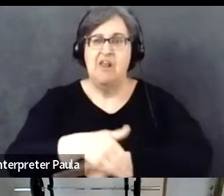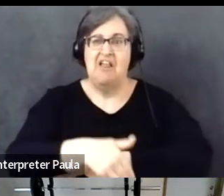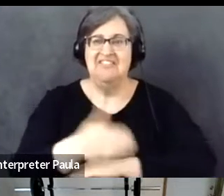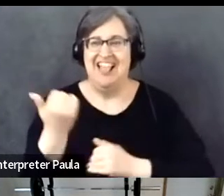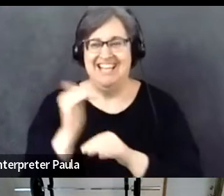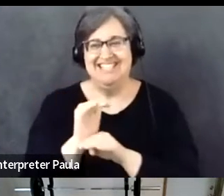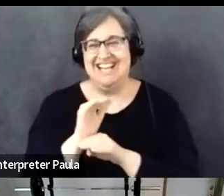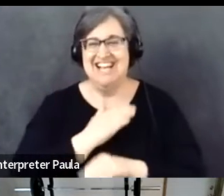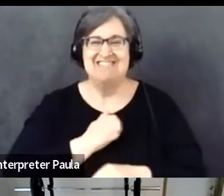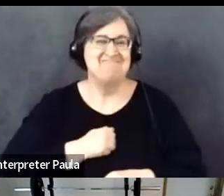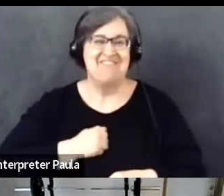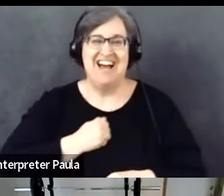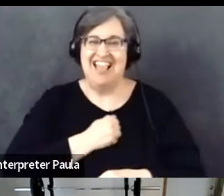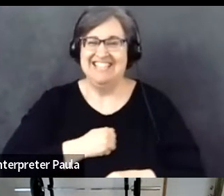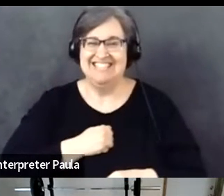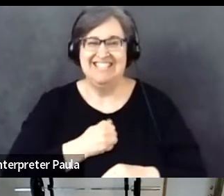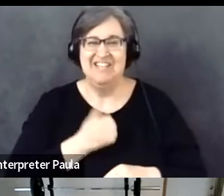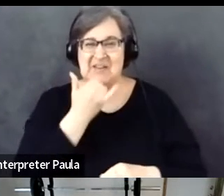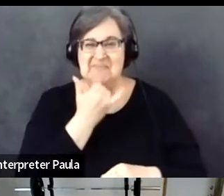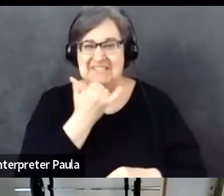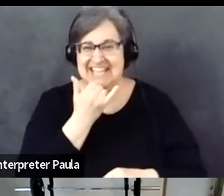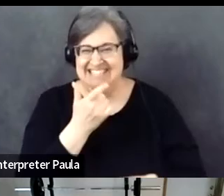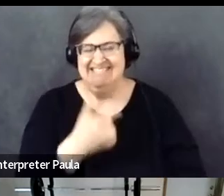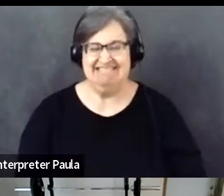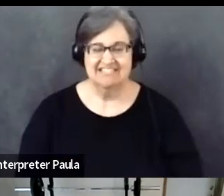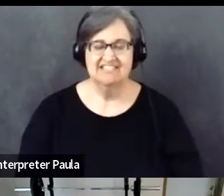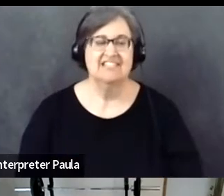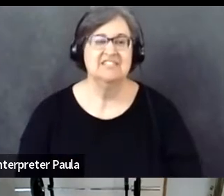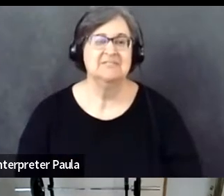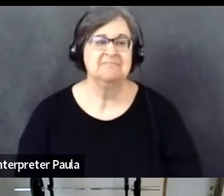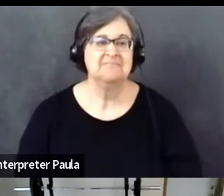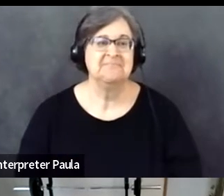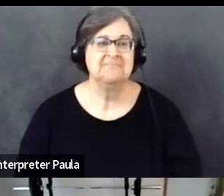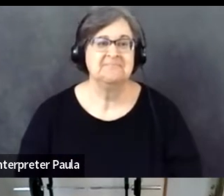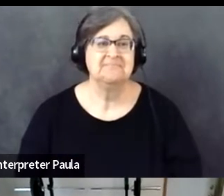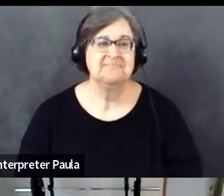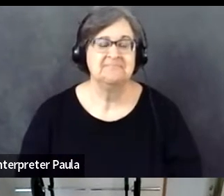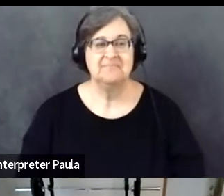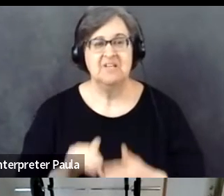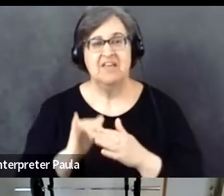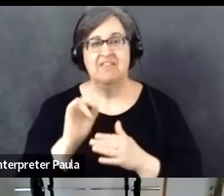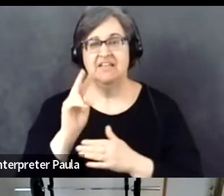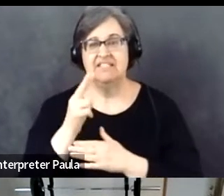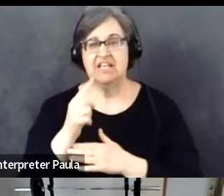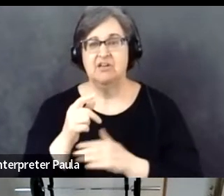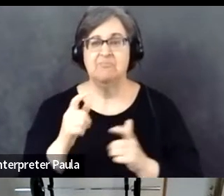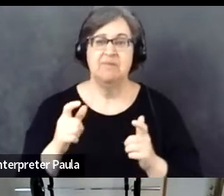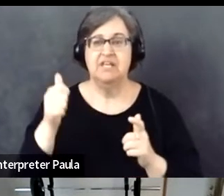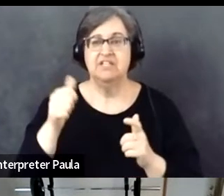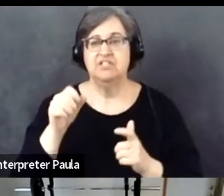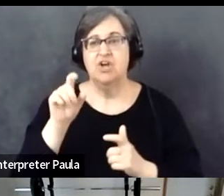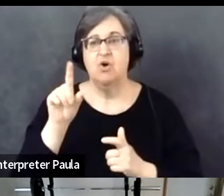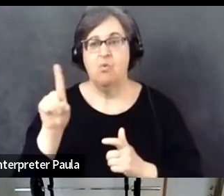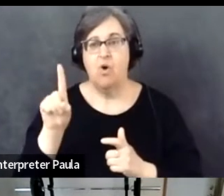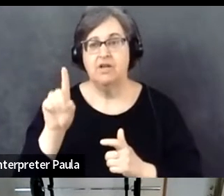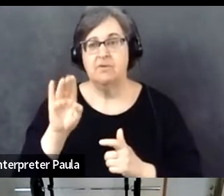night, so I apologize if I have some mistakes here. But it is the second biggest at $1 billion, and